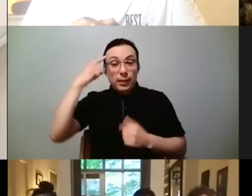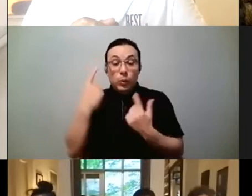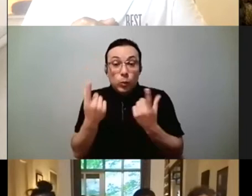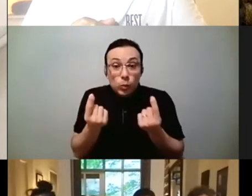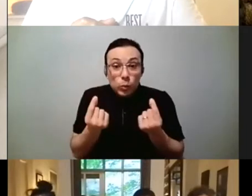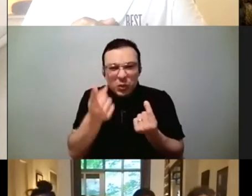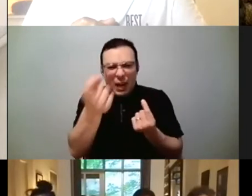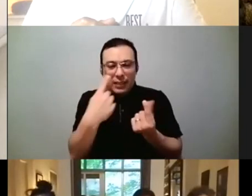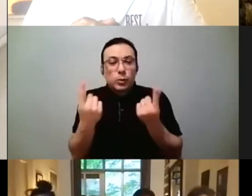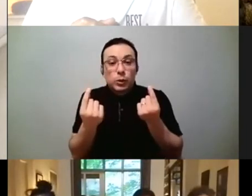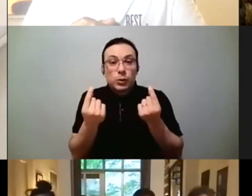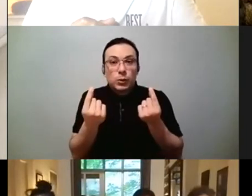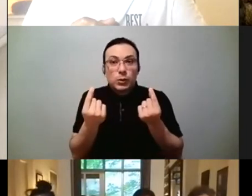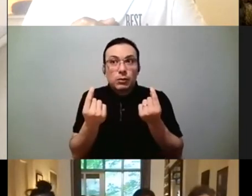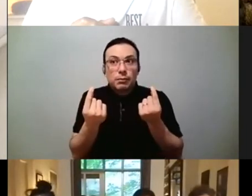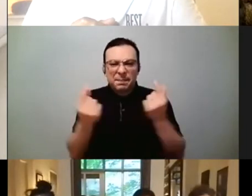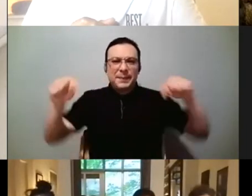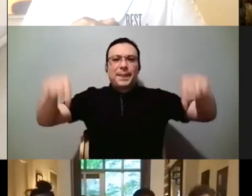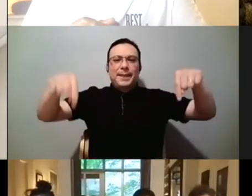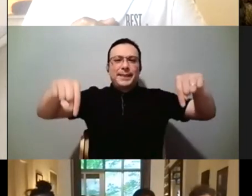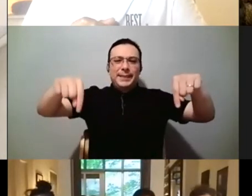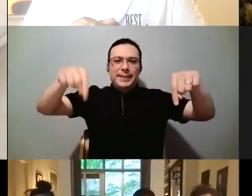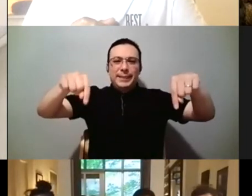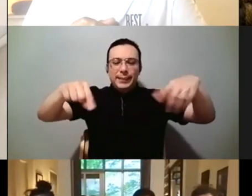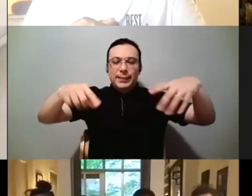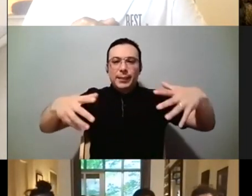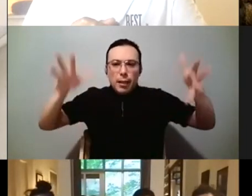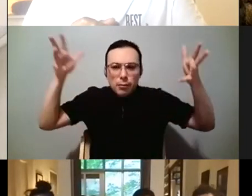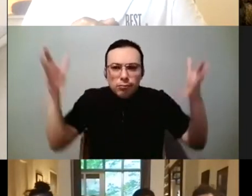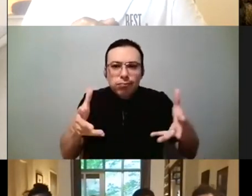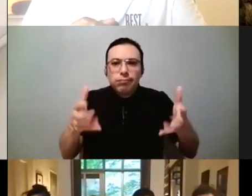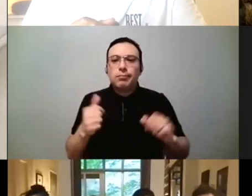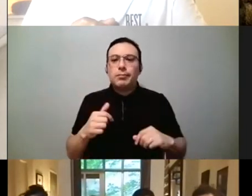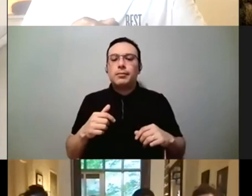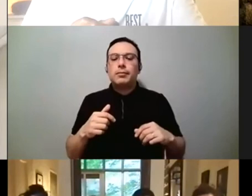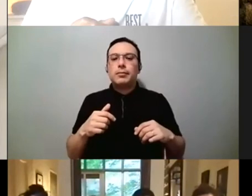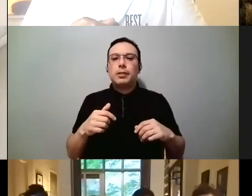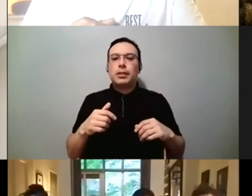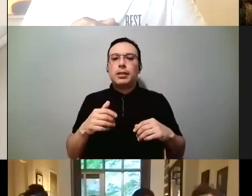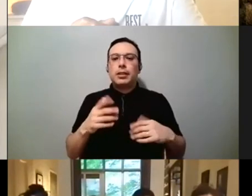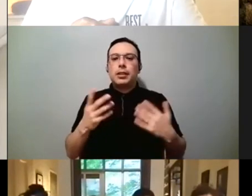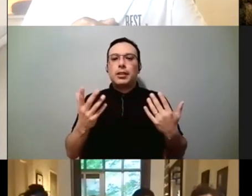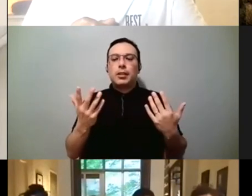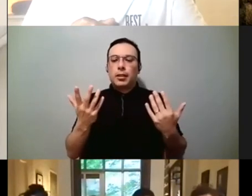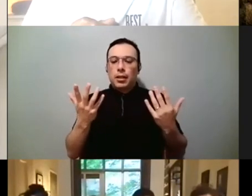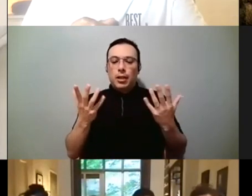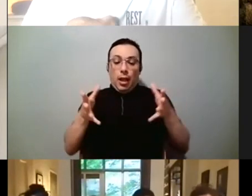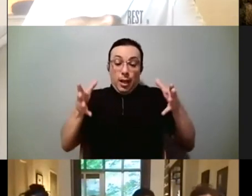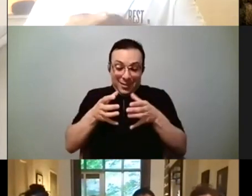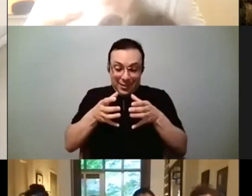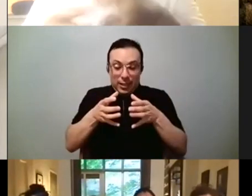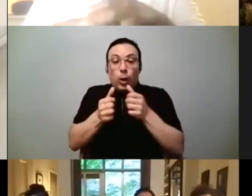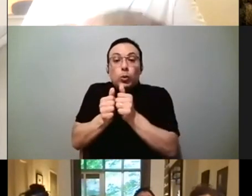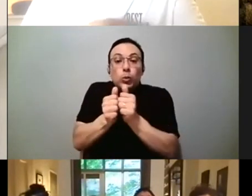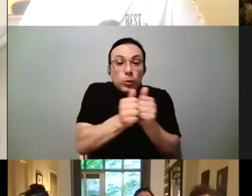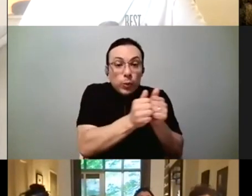I think we do this. I think we show that collectively we understand that